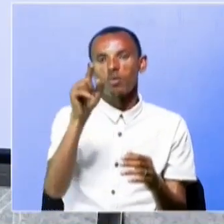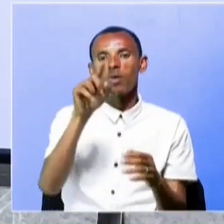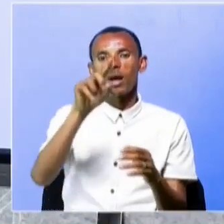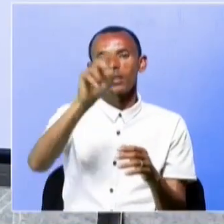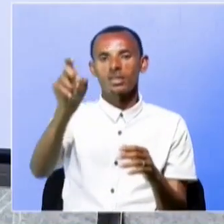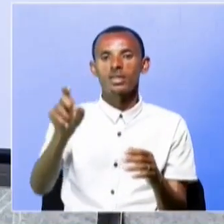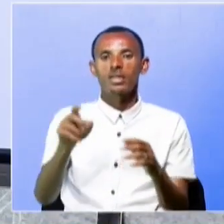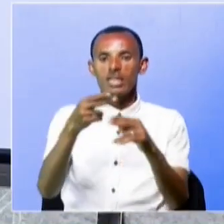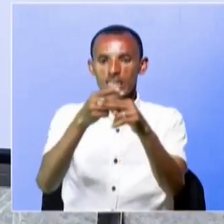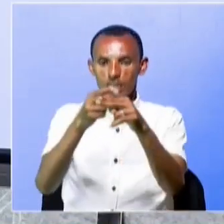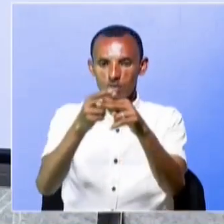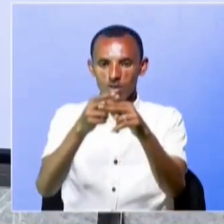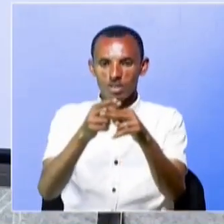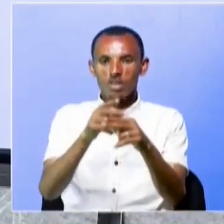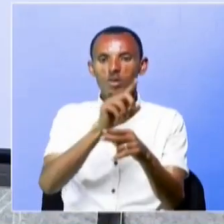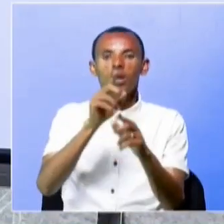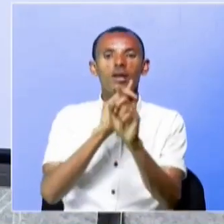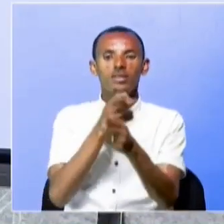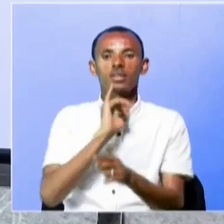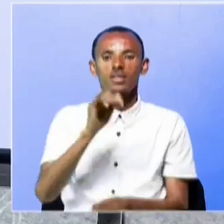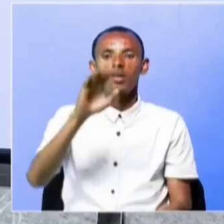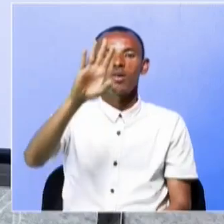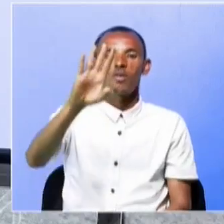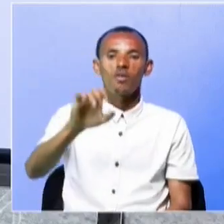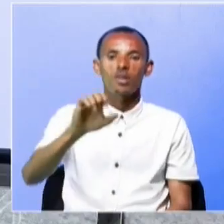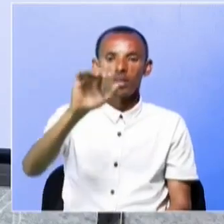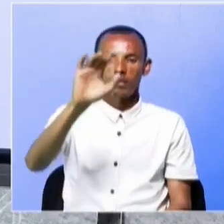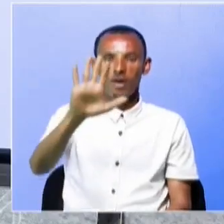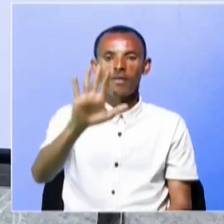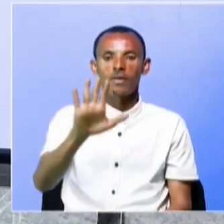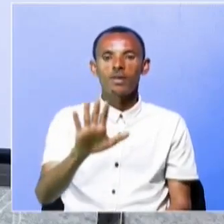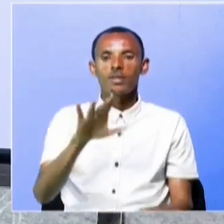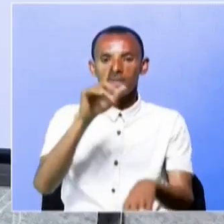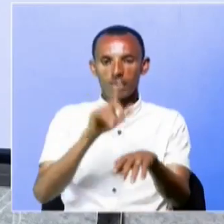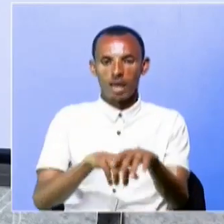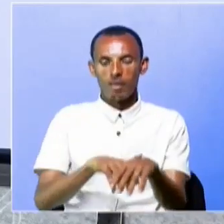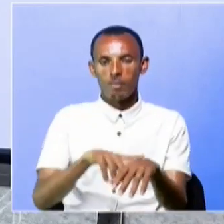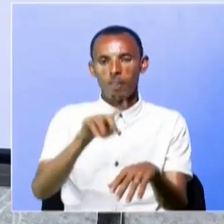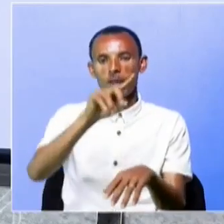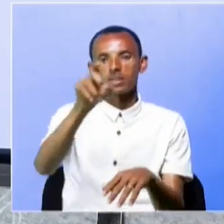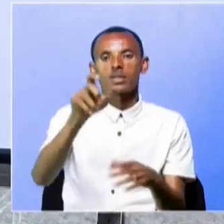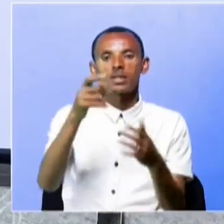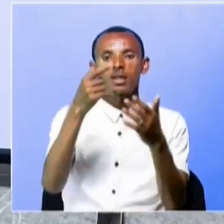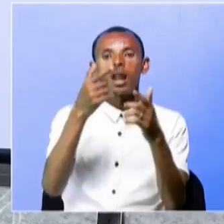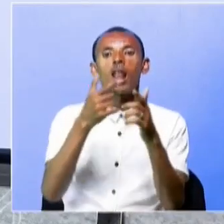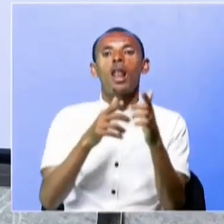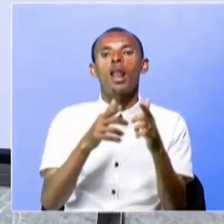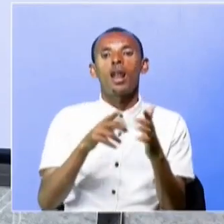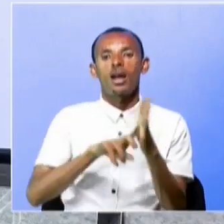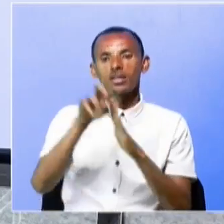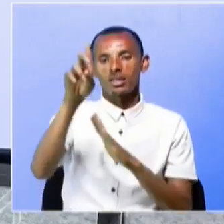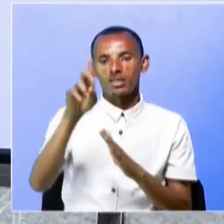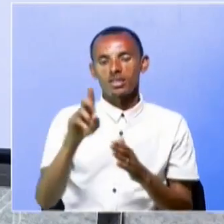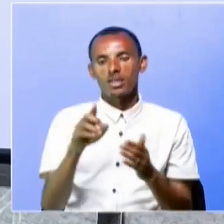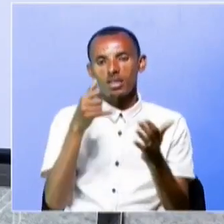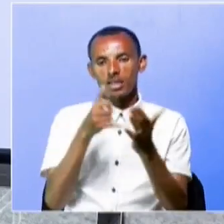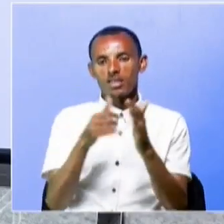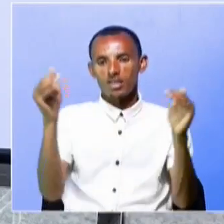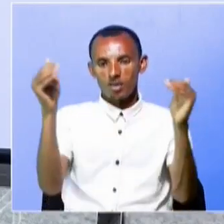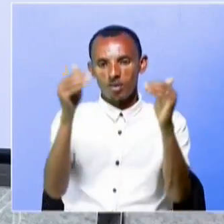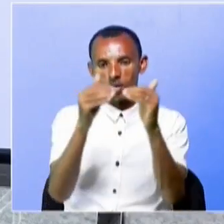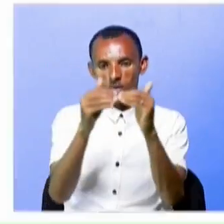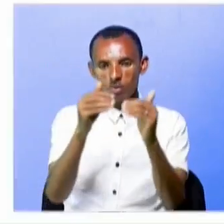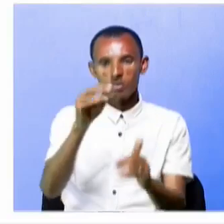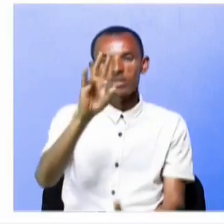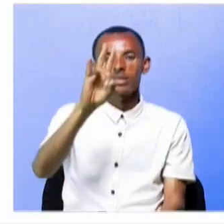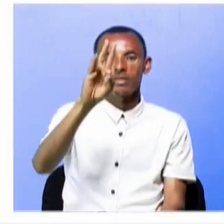smallest, your answer would be 45, but for the time being, we are asked the largest angle, so your answer will